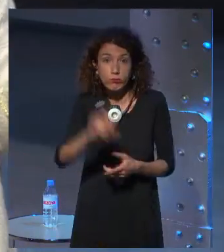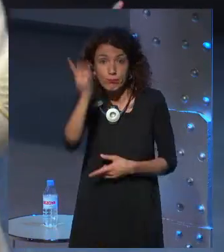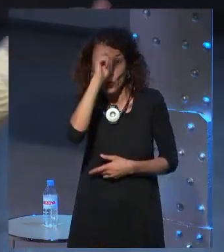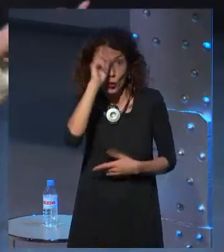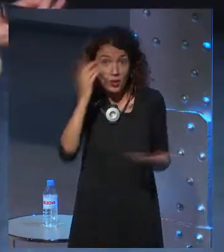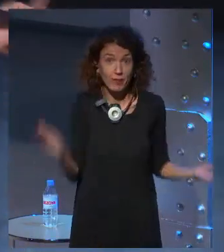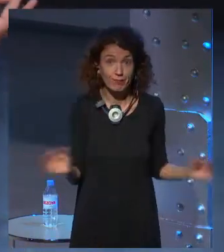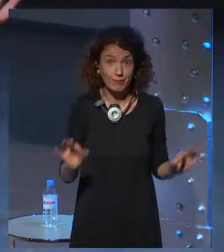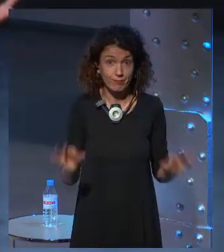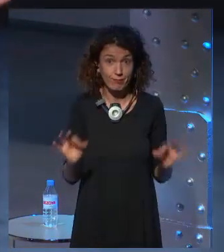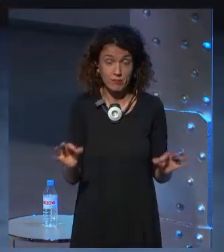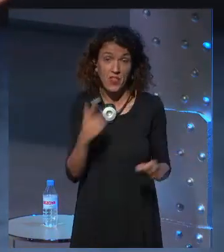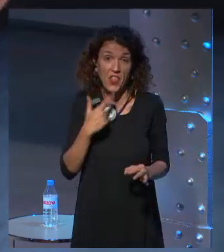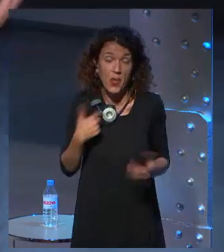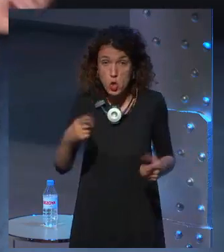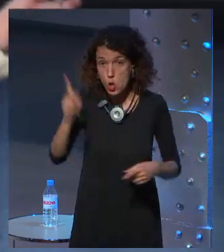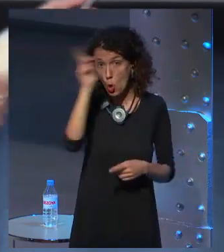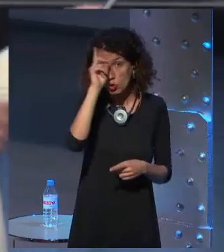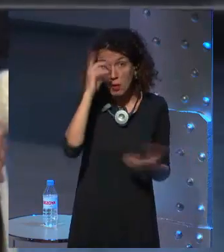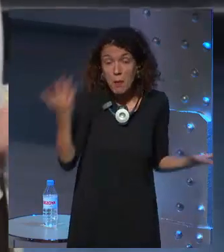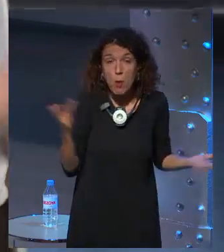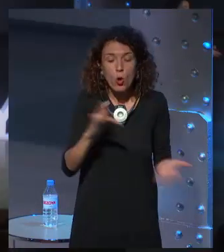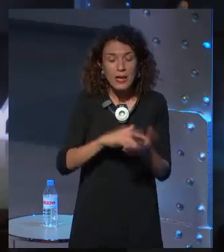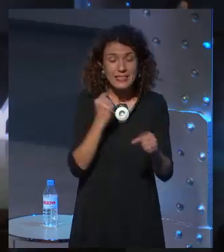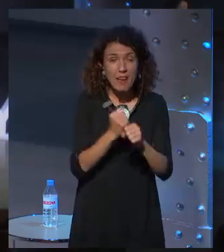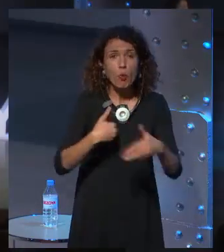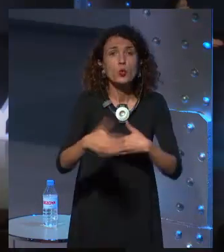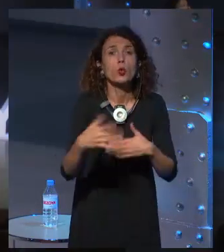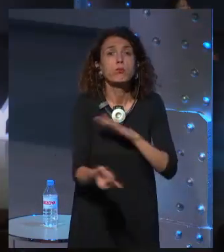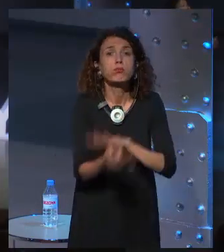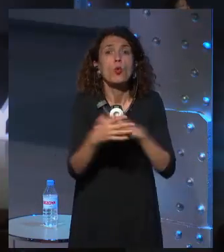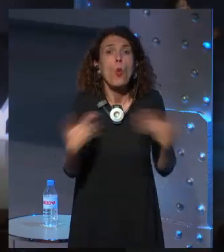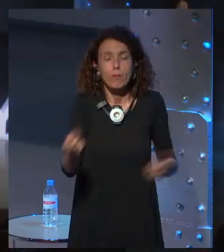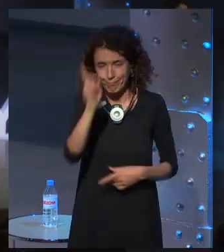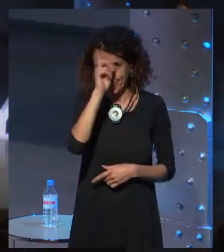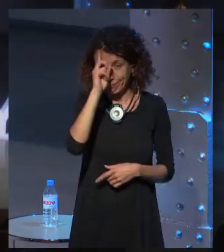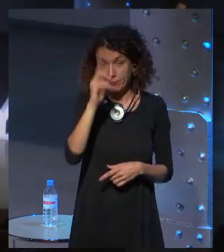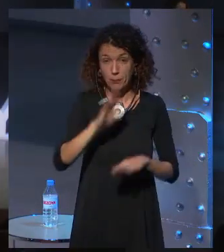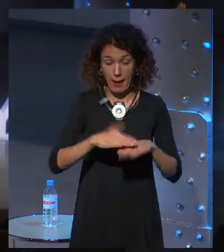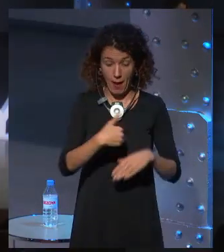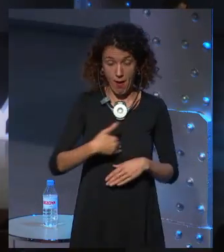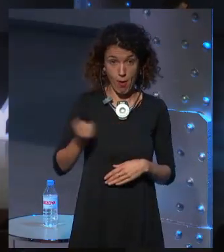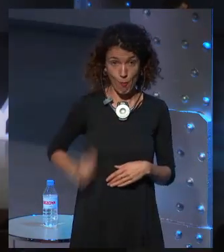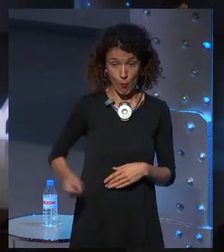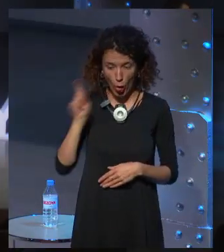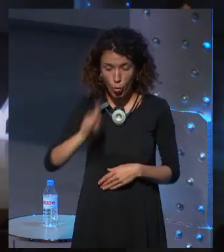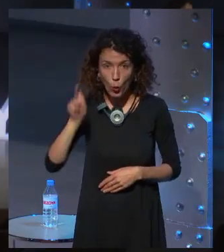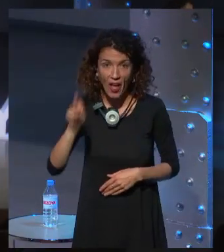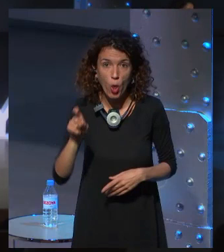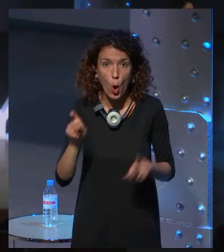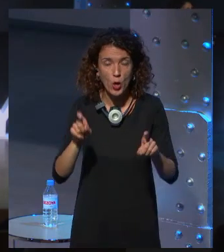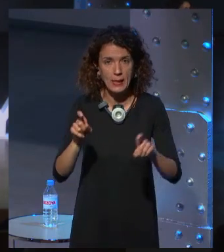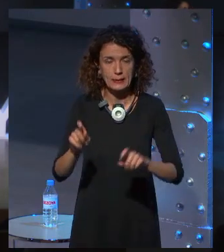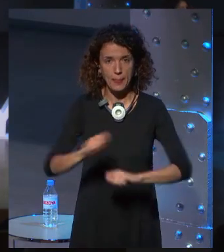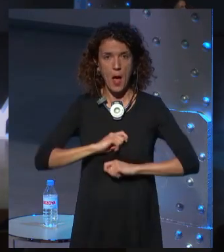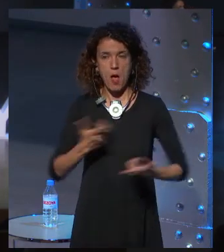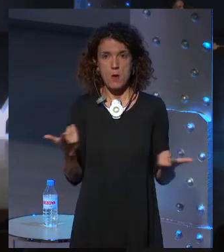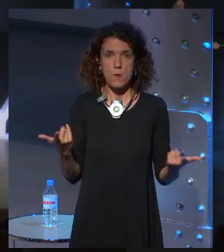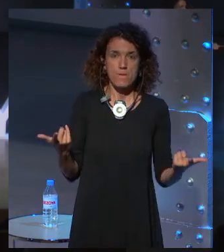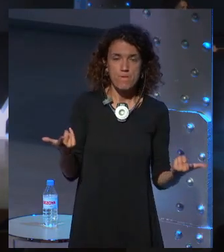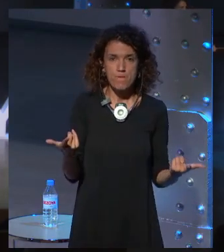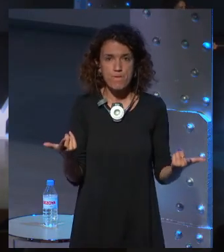right? We don't know what the jobs are for the future. For educators, it leads us into feeling a little bit like we're chasing our tails.